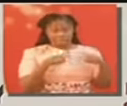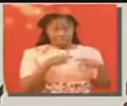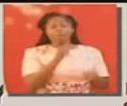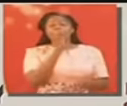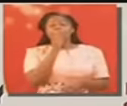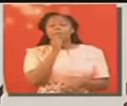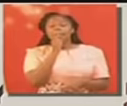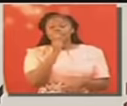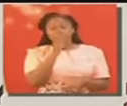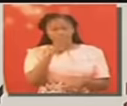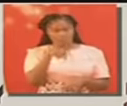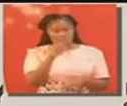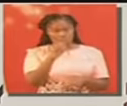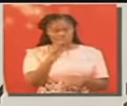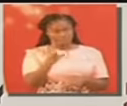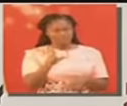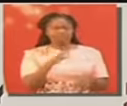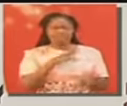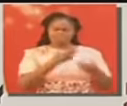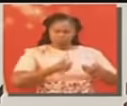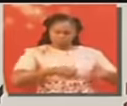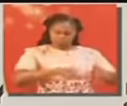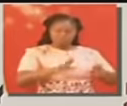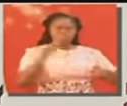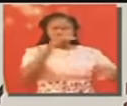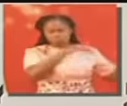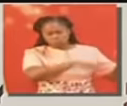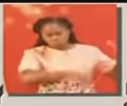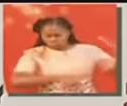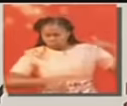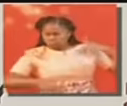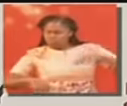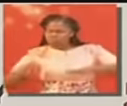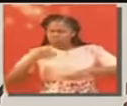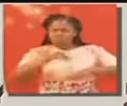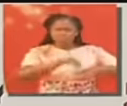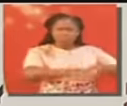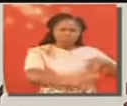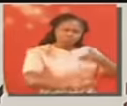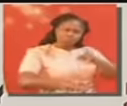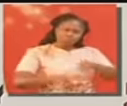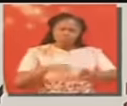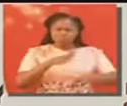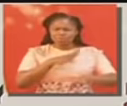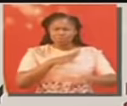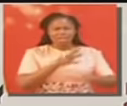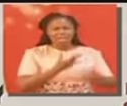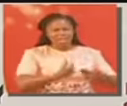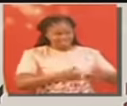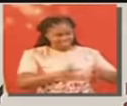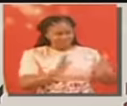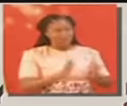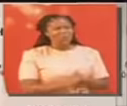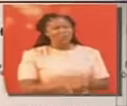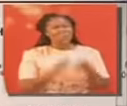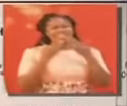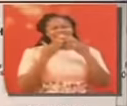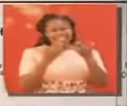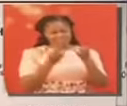wants to swim in their private pool, as far as I'm aware, that is allowed under the regulations. Thank you very